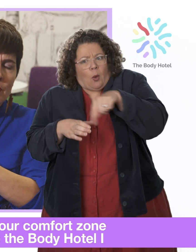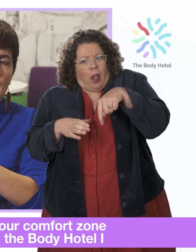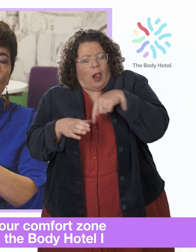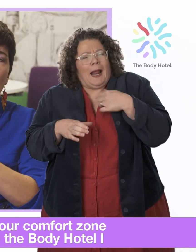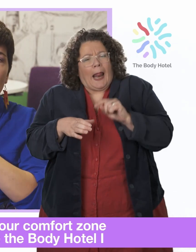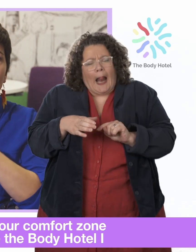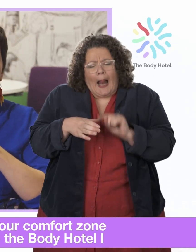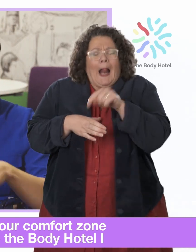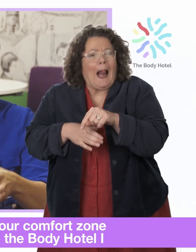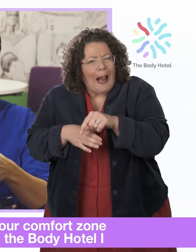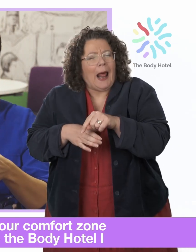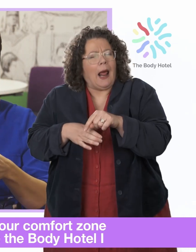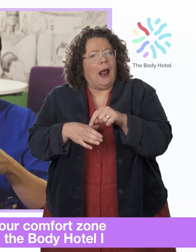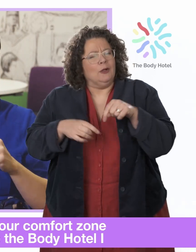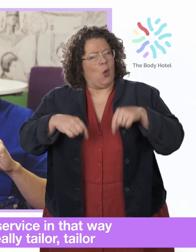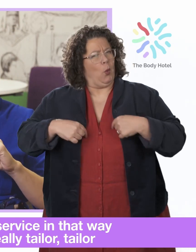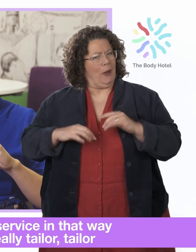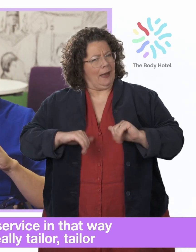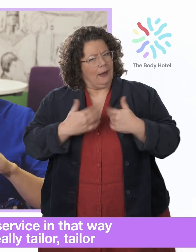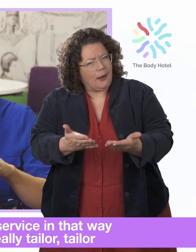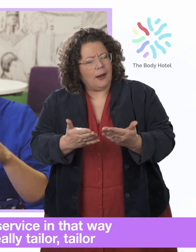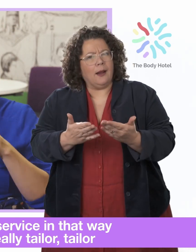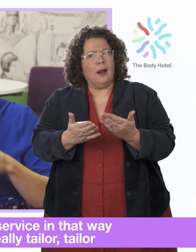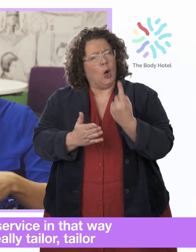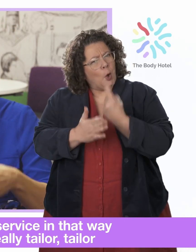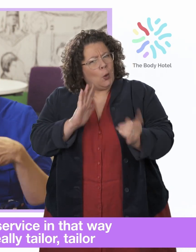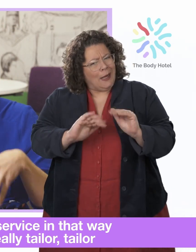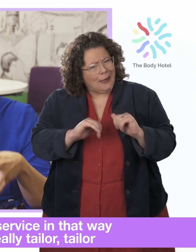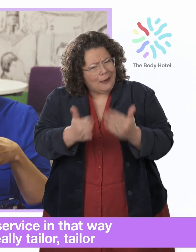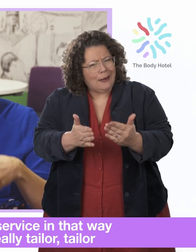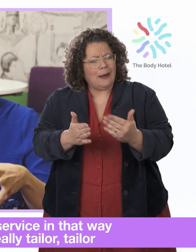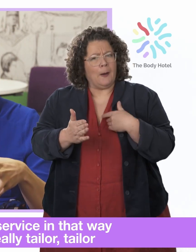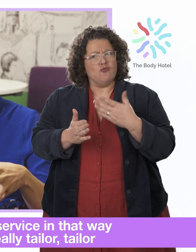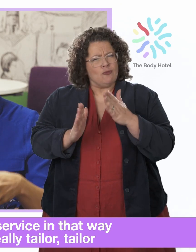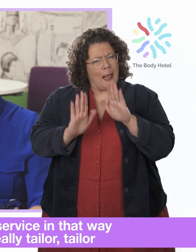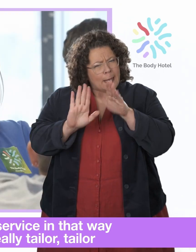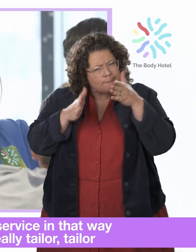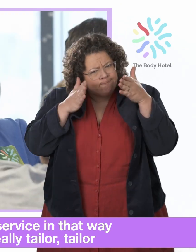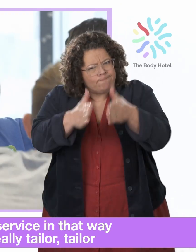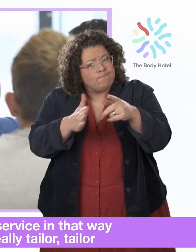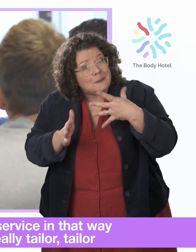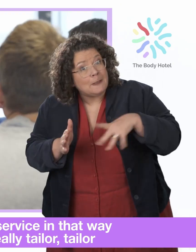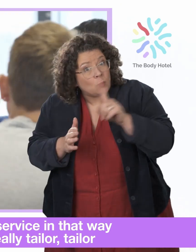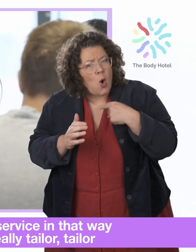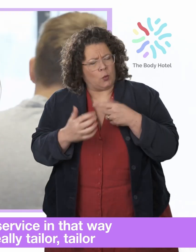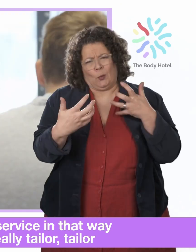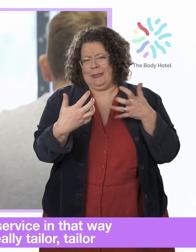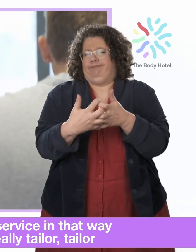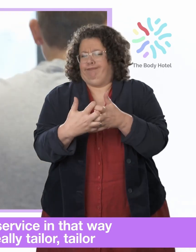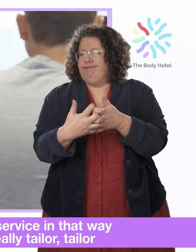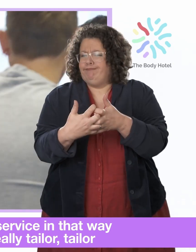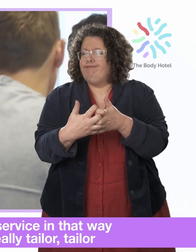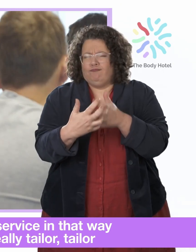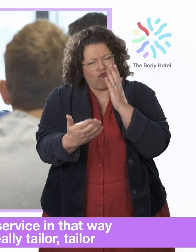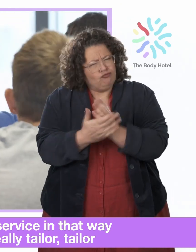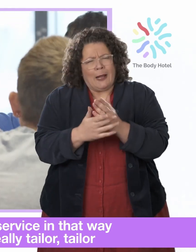our comfort zone, and I think that's where the Body Hotel, I think, provides a unique service in that way. And we strive to really